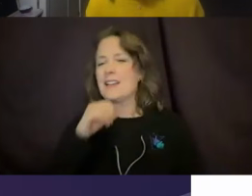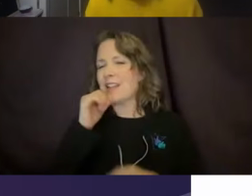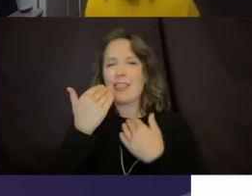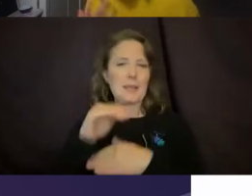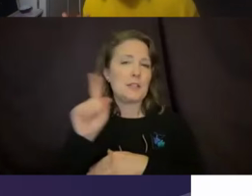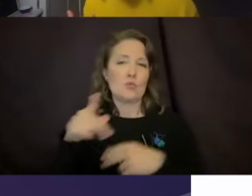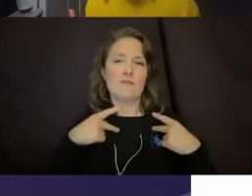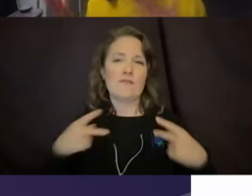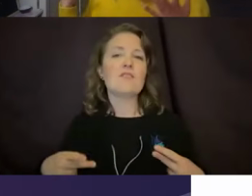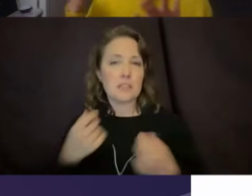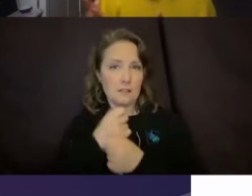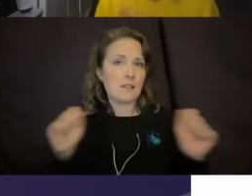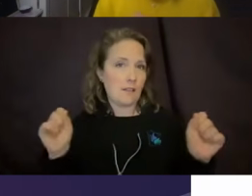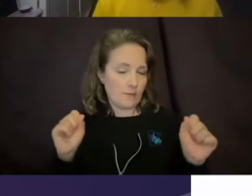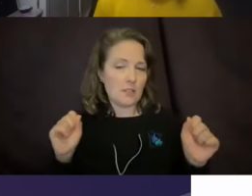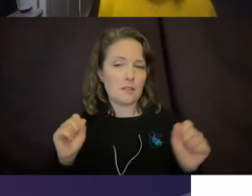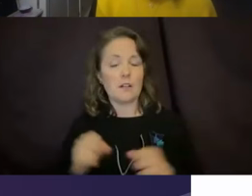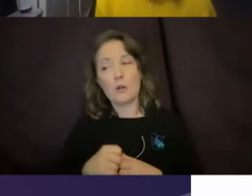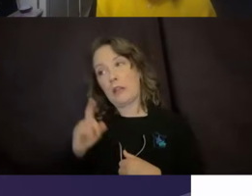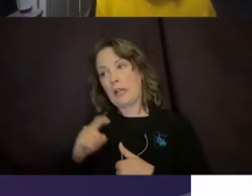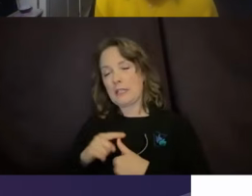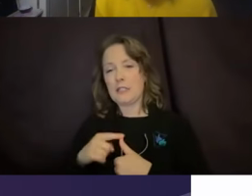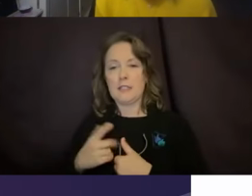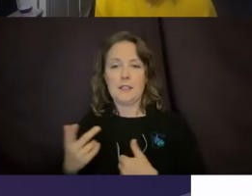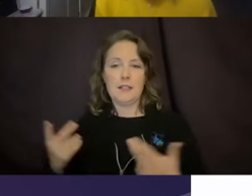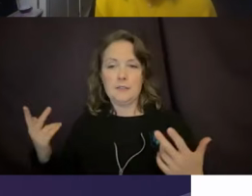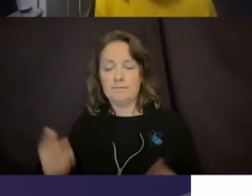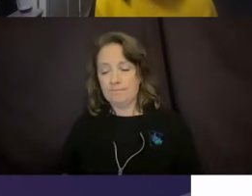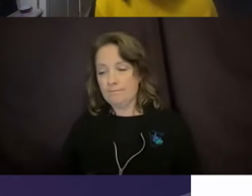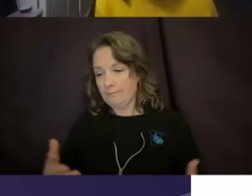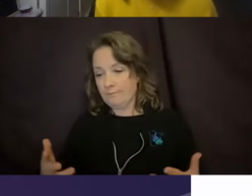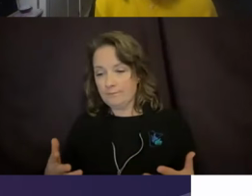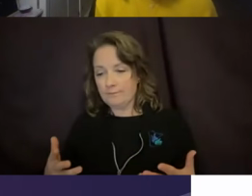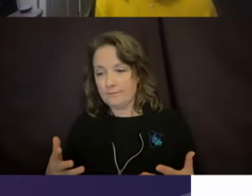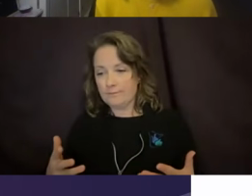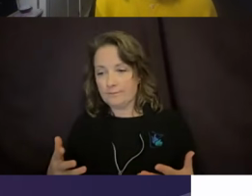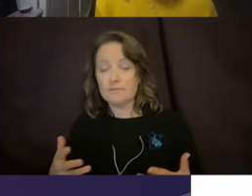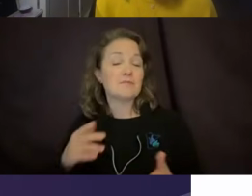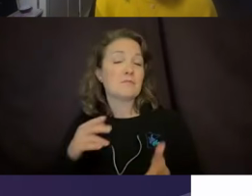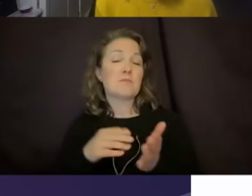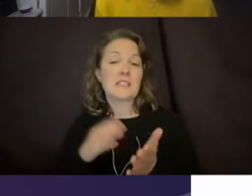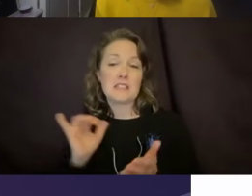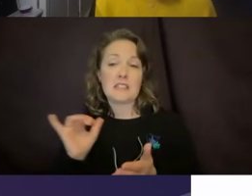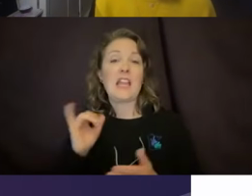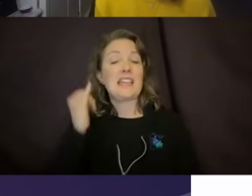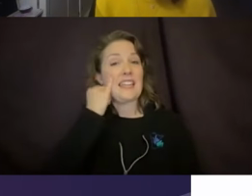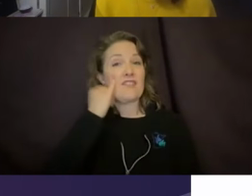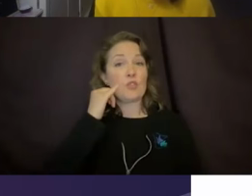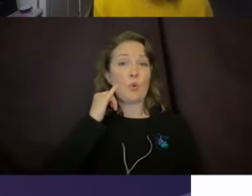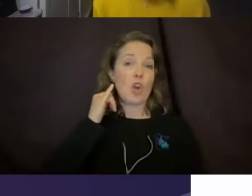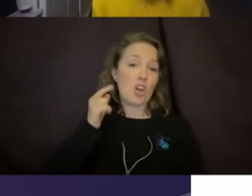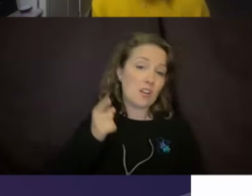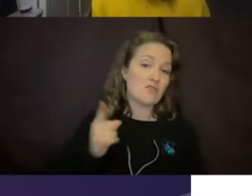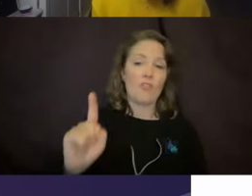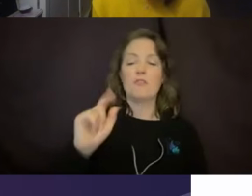physical safety of not having like, um, because having, insults and being berated with, you're not